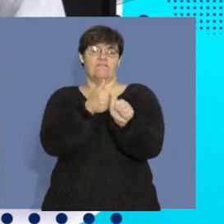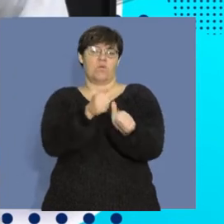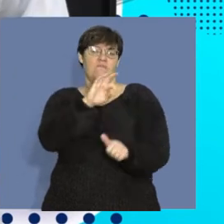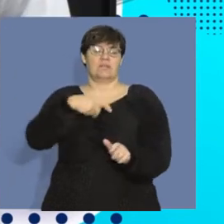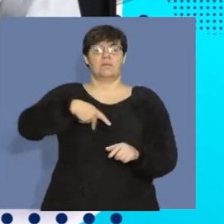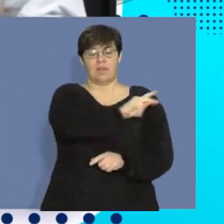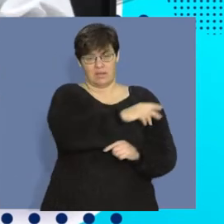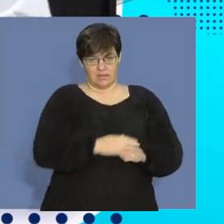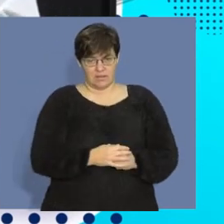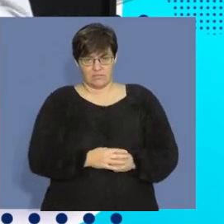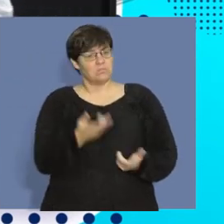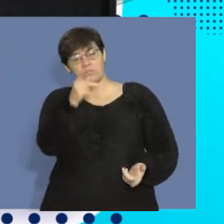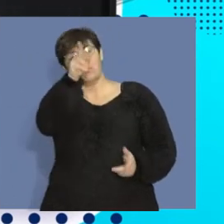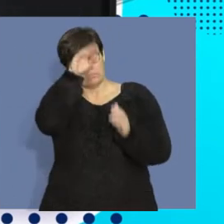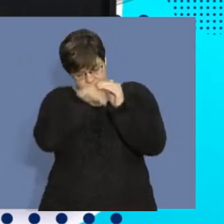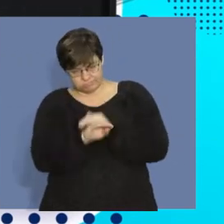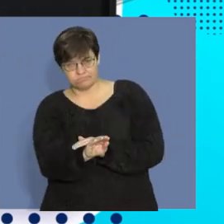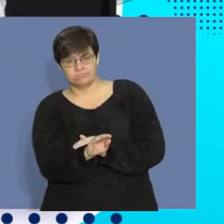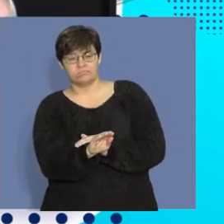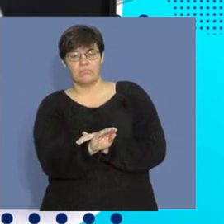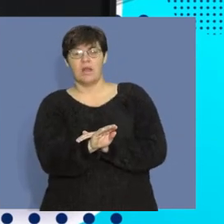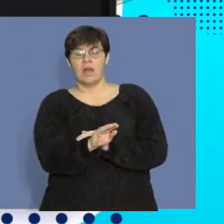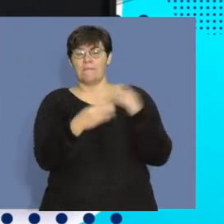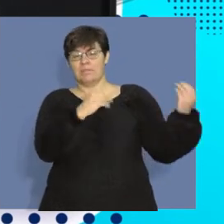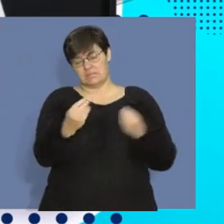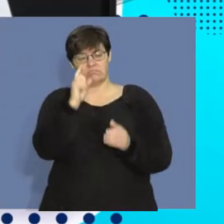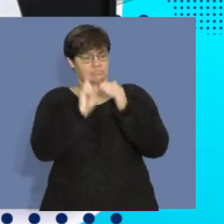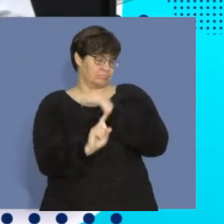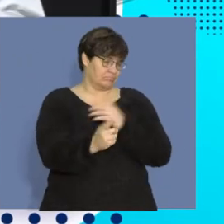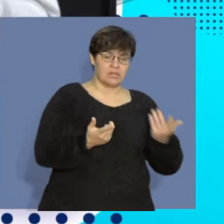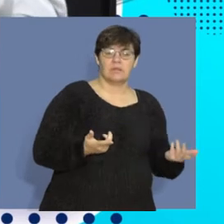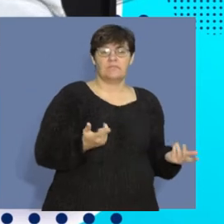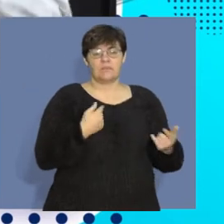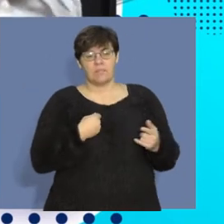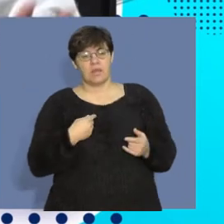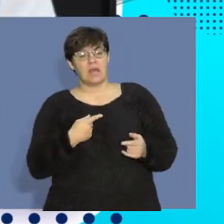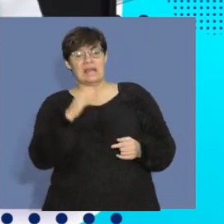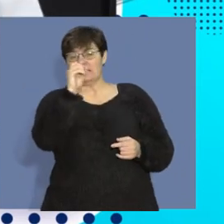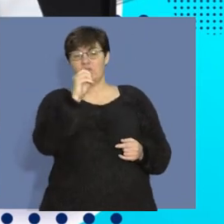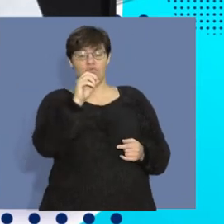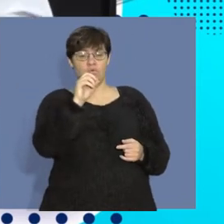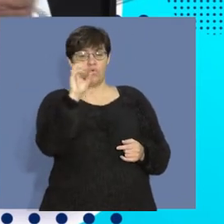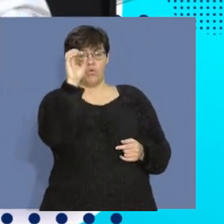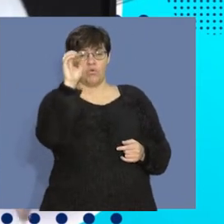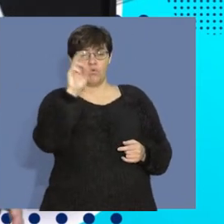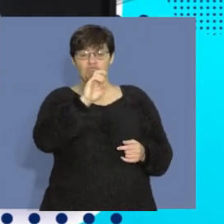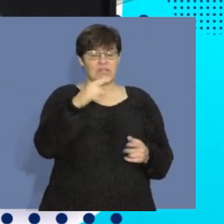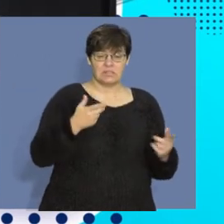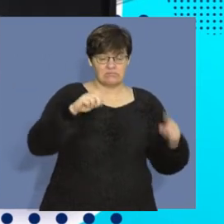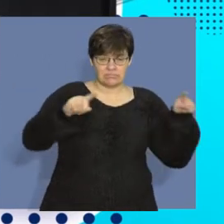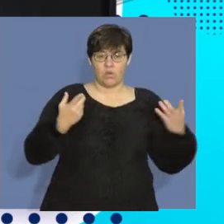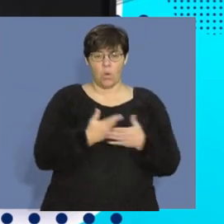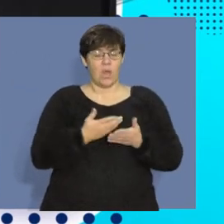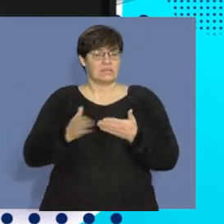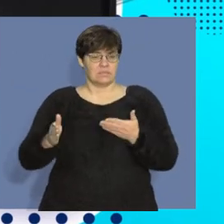yourself, when you go into a business and you buy an item which is not zero rated or exempted, you